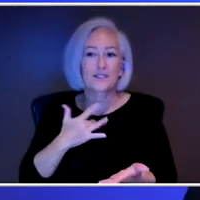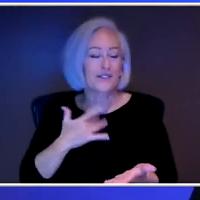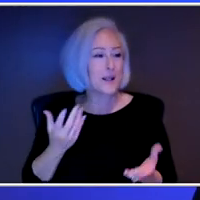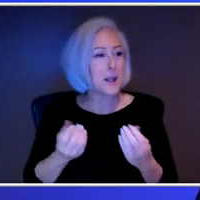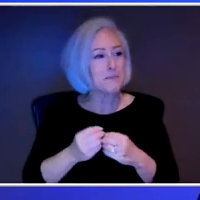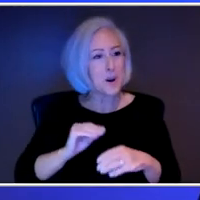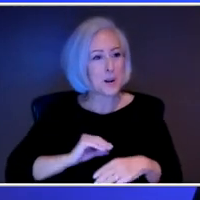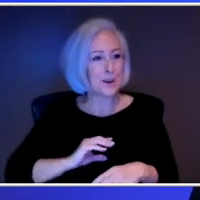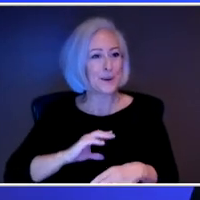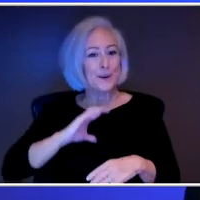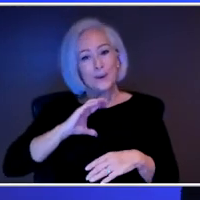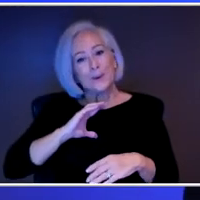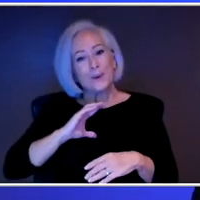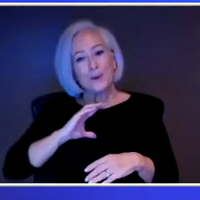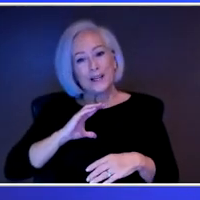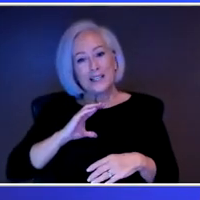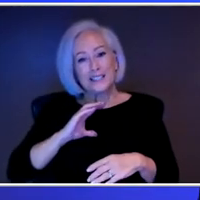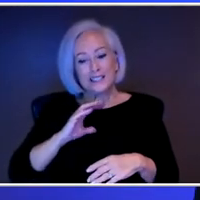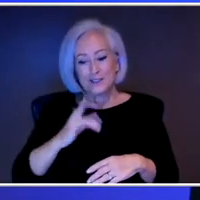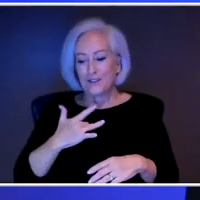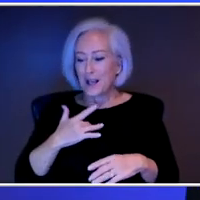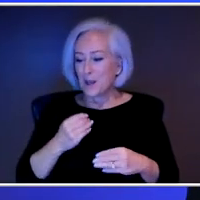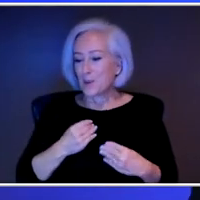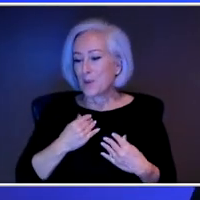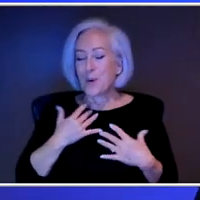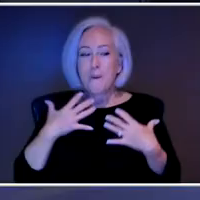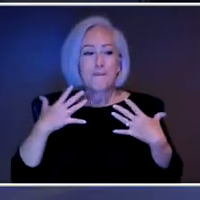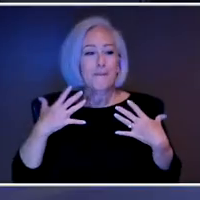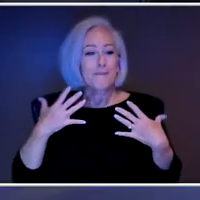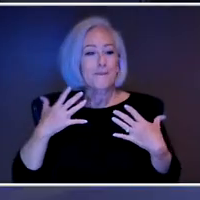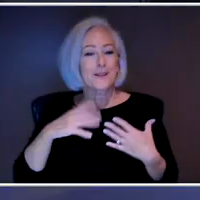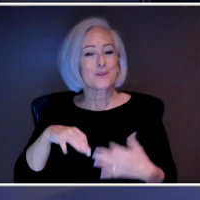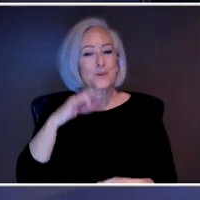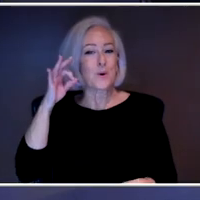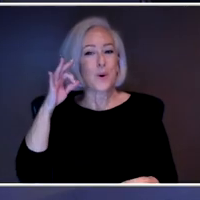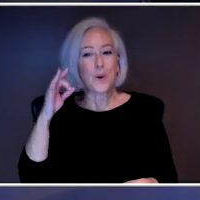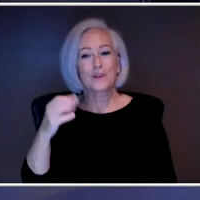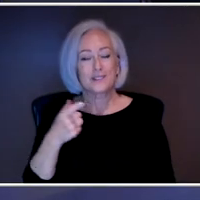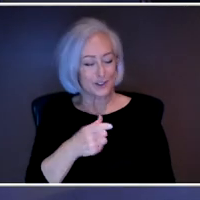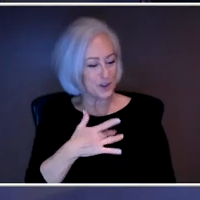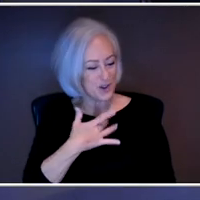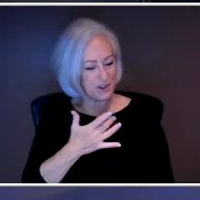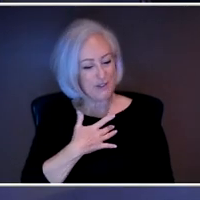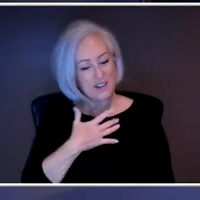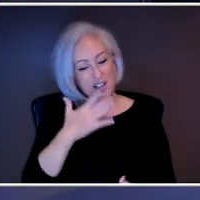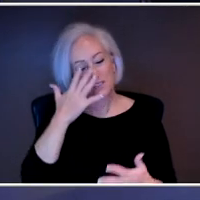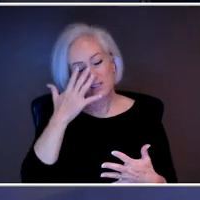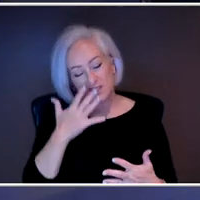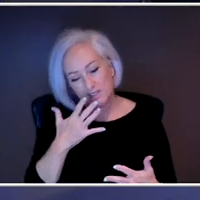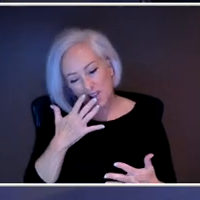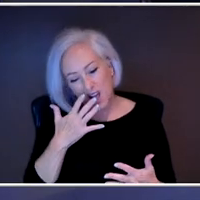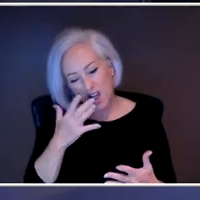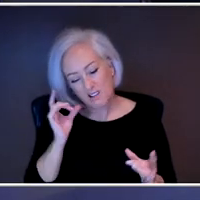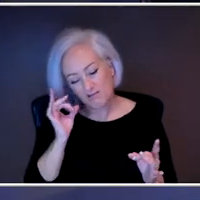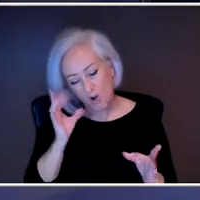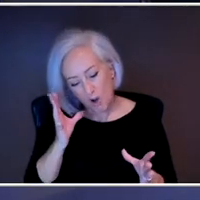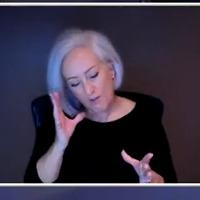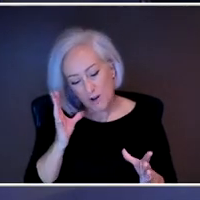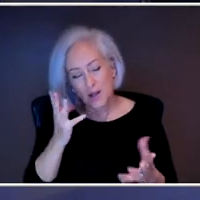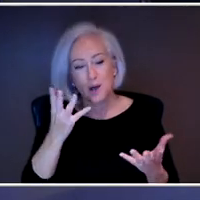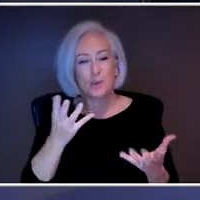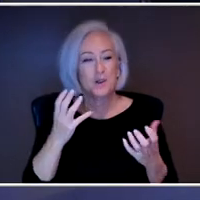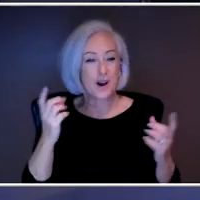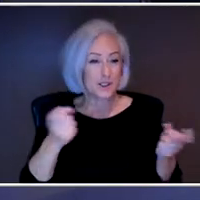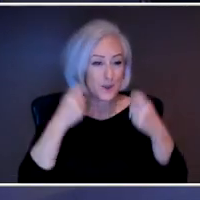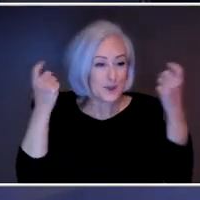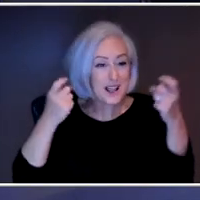give us a little, you know, warmth and a little soul. Well, and you're saying like feeling kind of down and crummy during a time where we're supposed to be celebrating and it's supposed to be fun and everybody's supposed